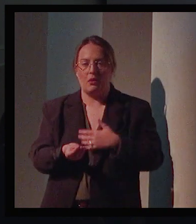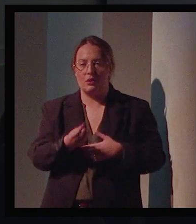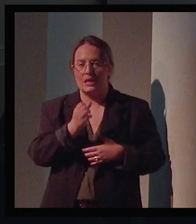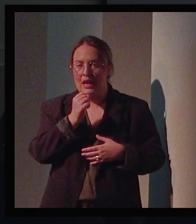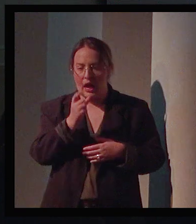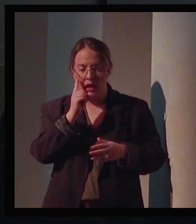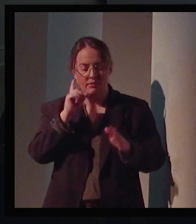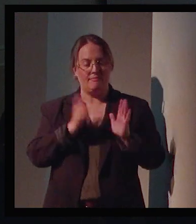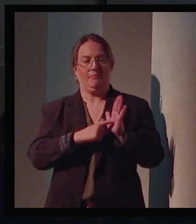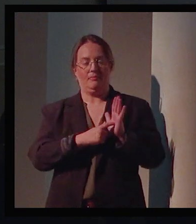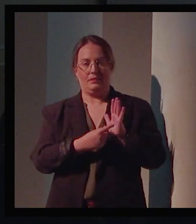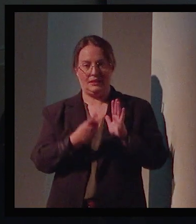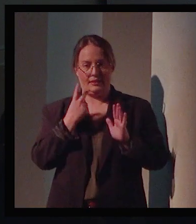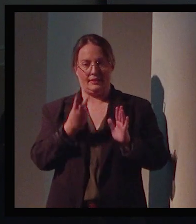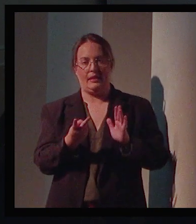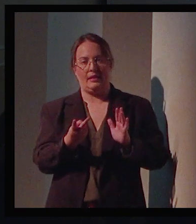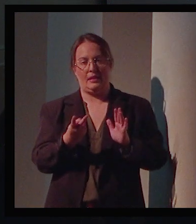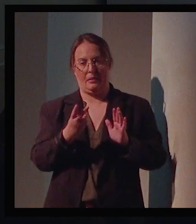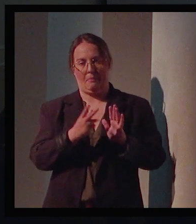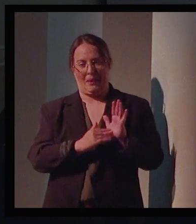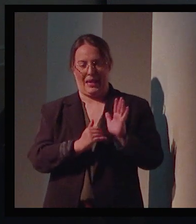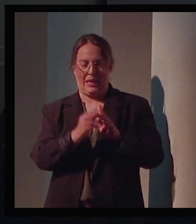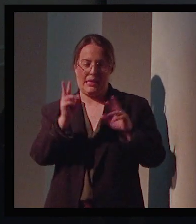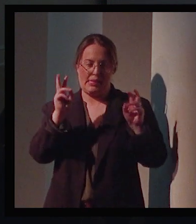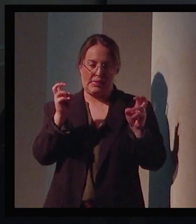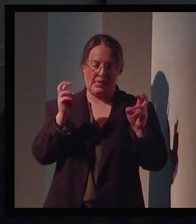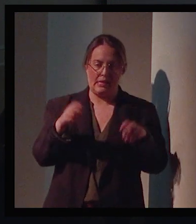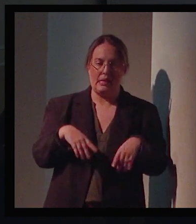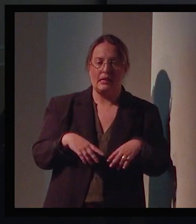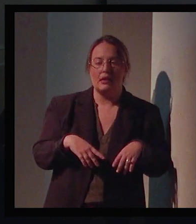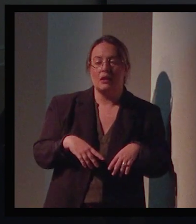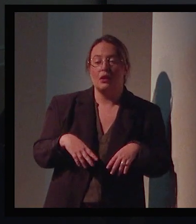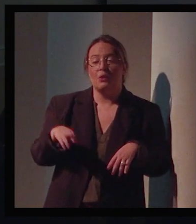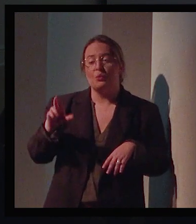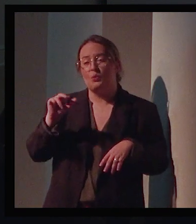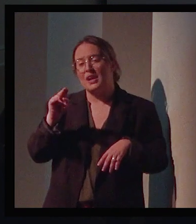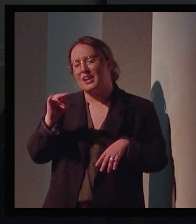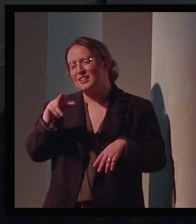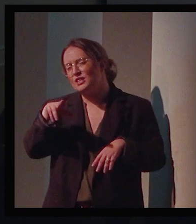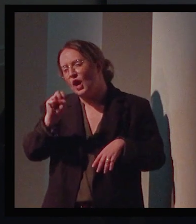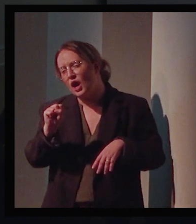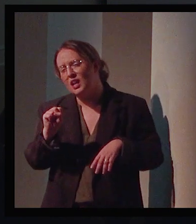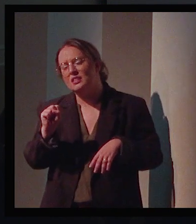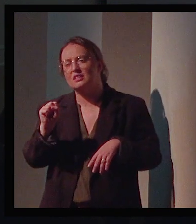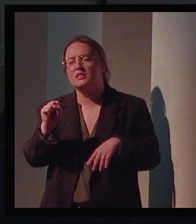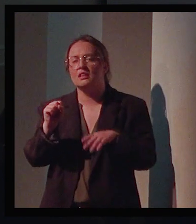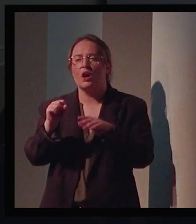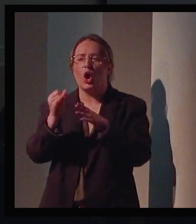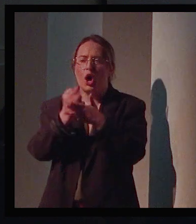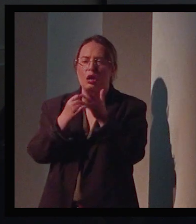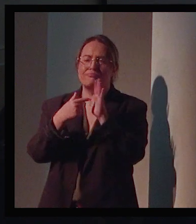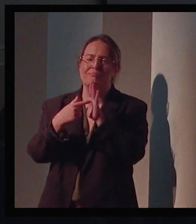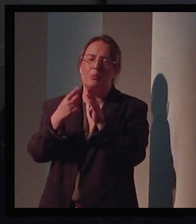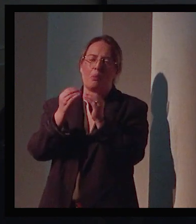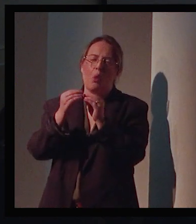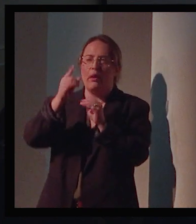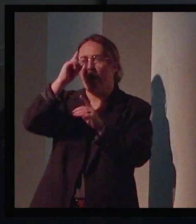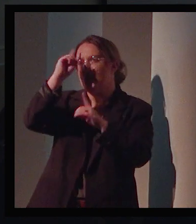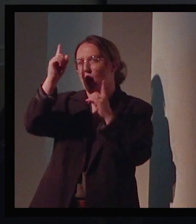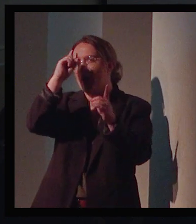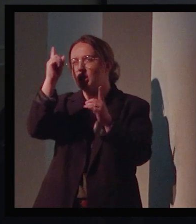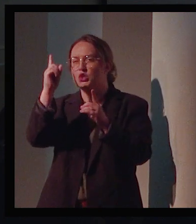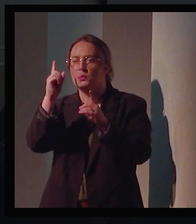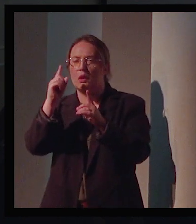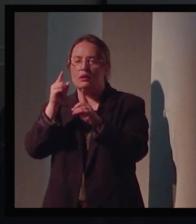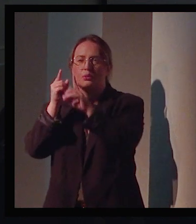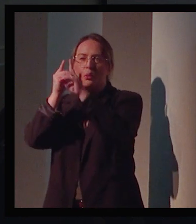the Renaissance, fine art had been theorized as being primarily an intellectual endeavor, emanating from the mind. Thus,